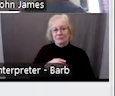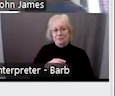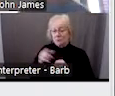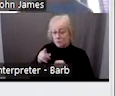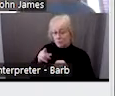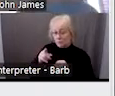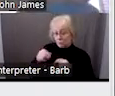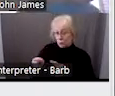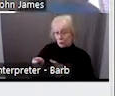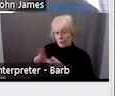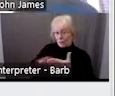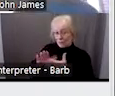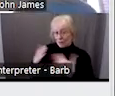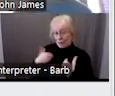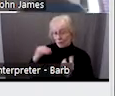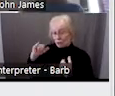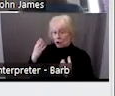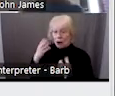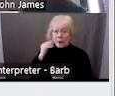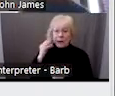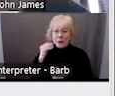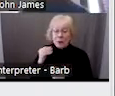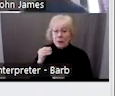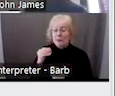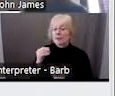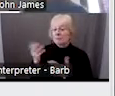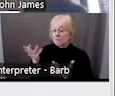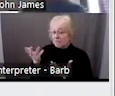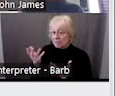in college, and what did you enjoy about it?